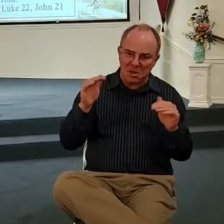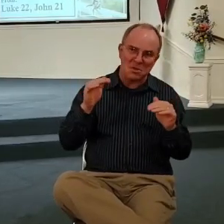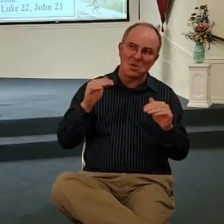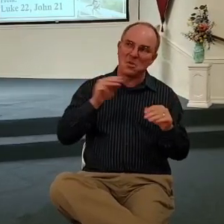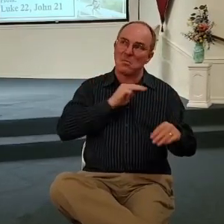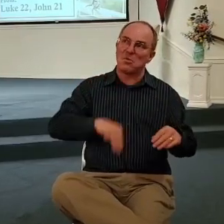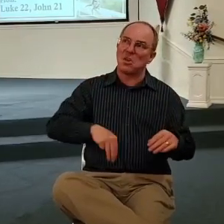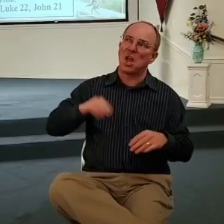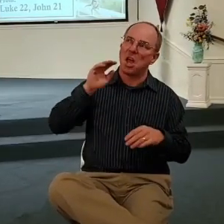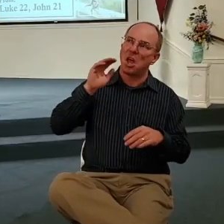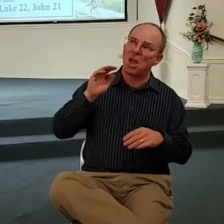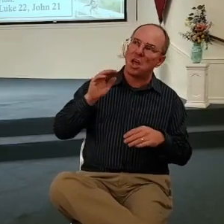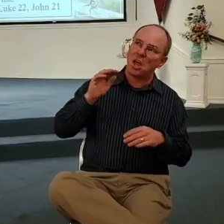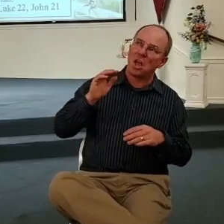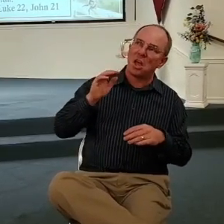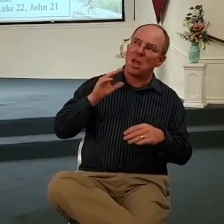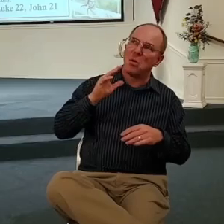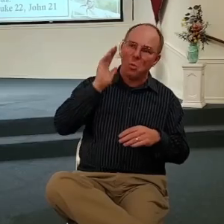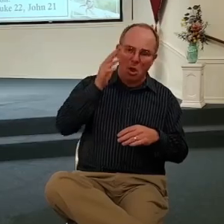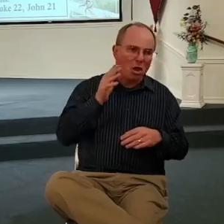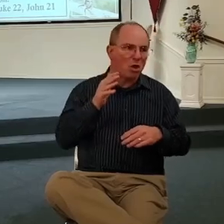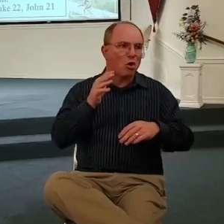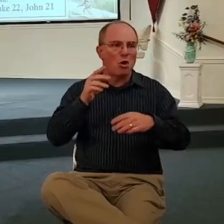Messiah and an earthly rule.